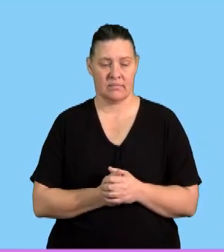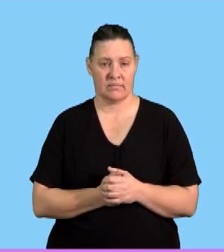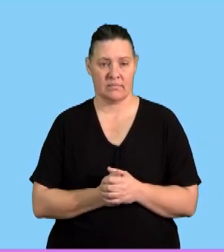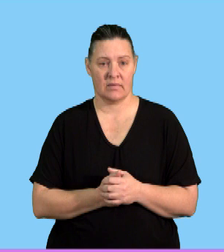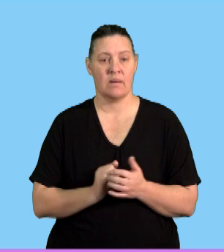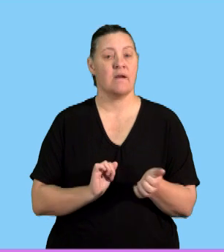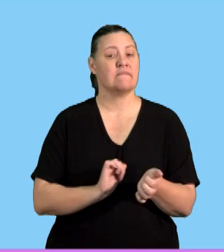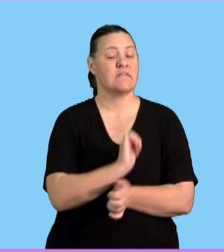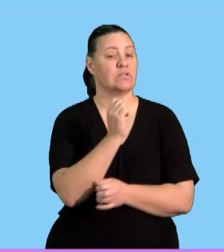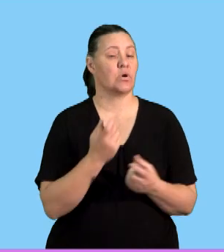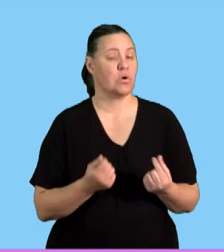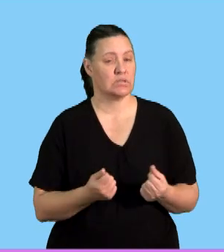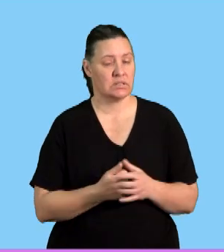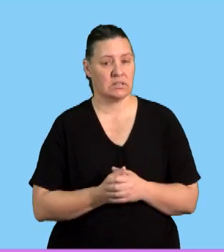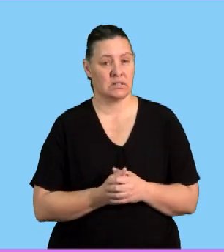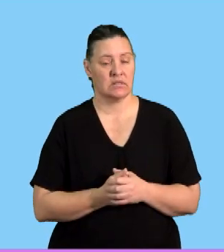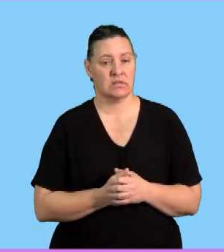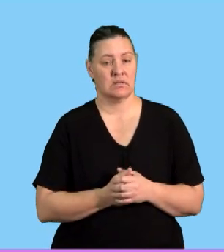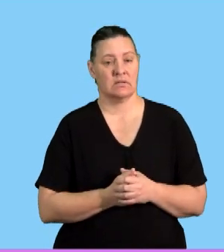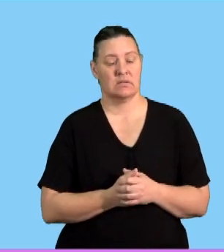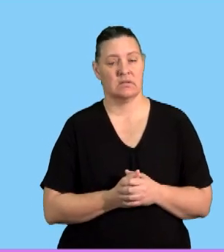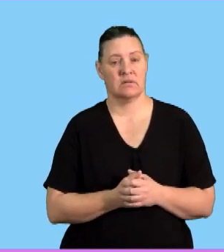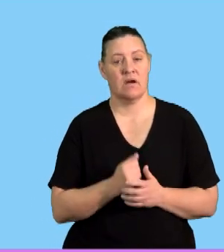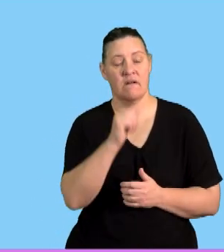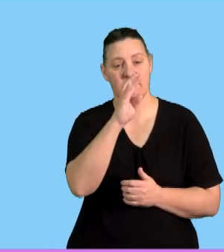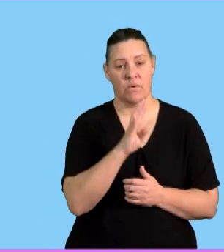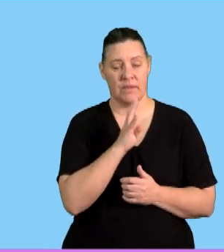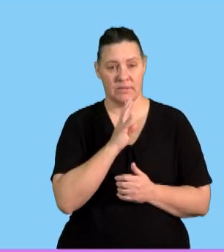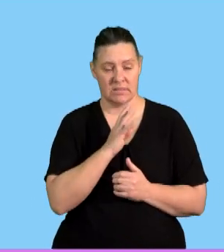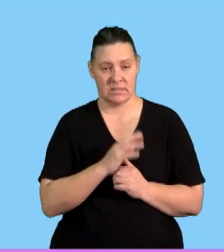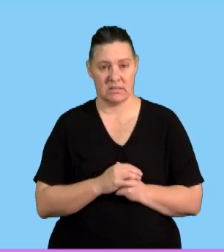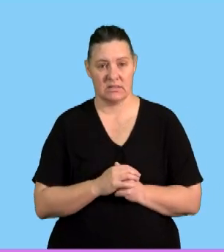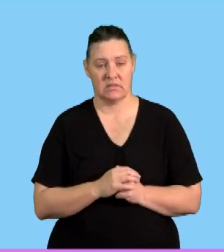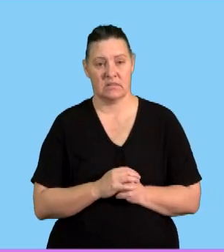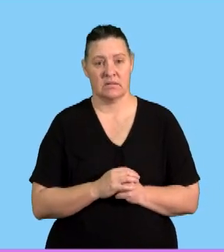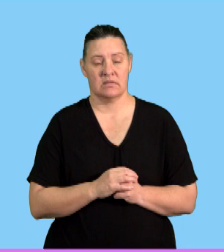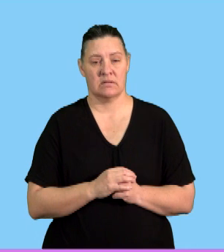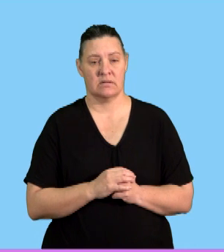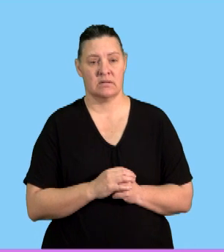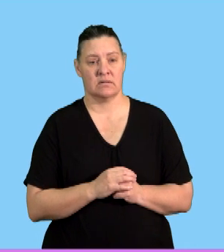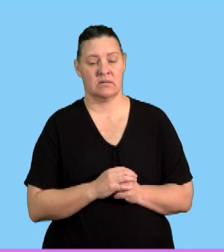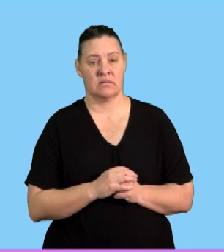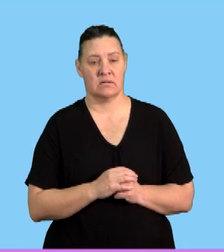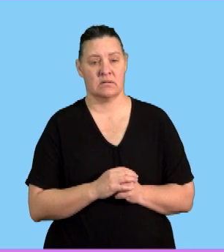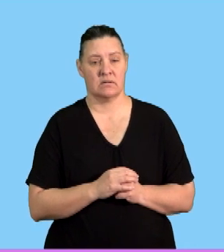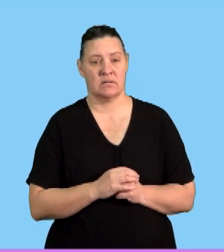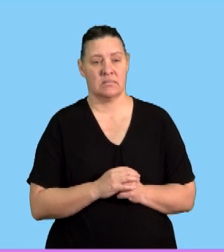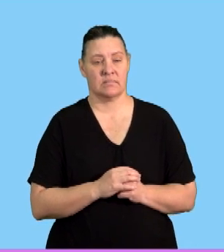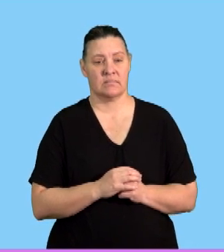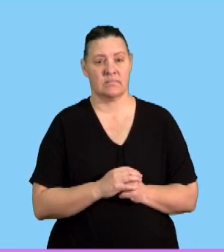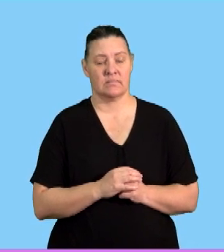And my fixed cost is 4,000 Rand. It was given here.